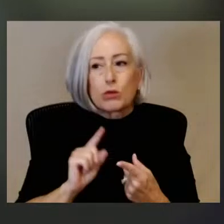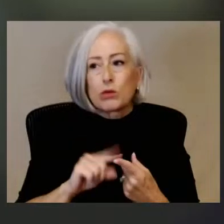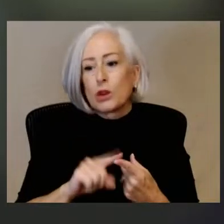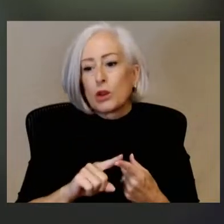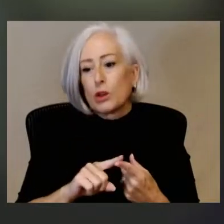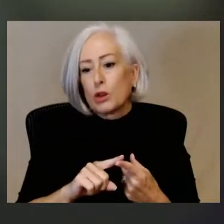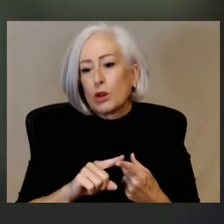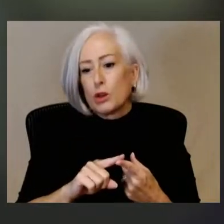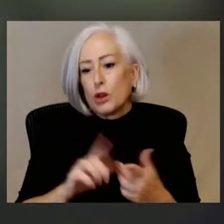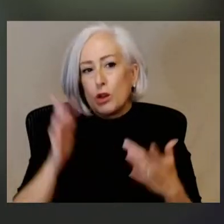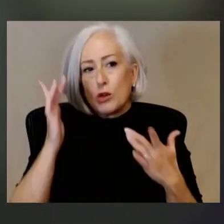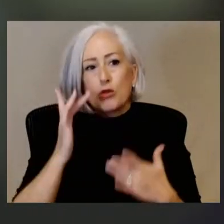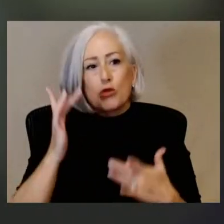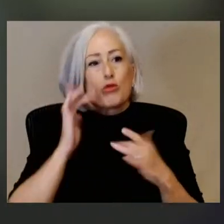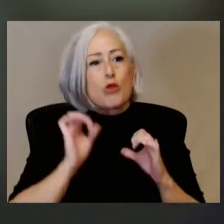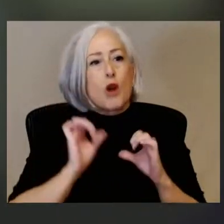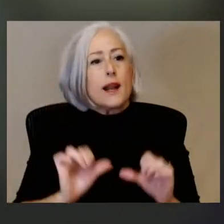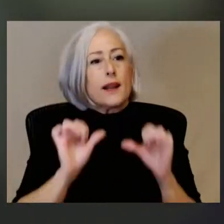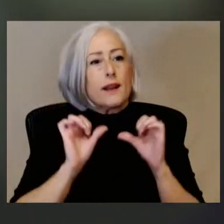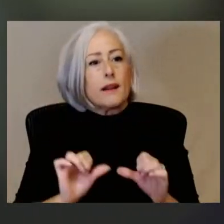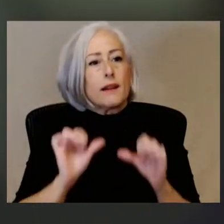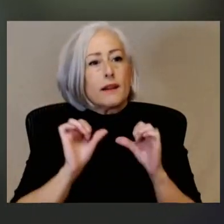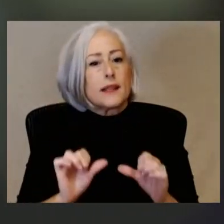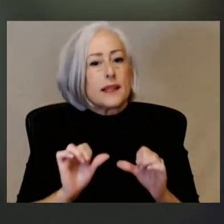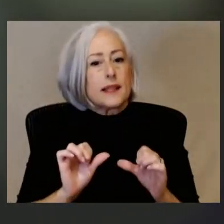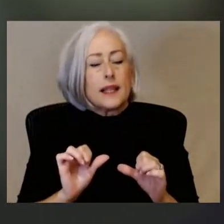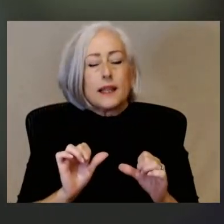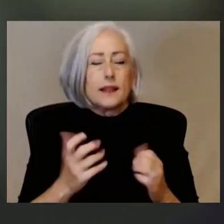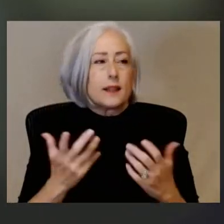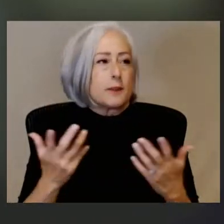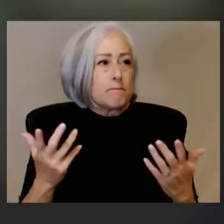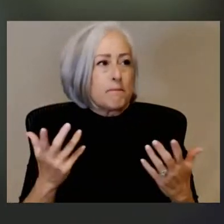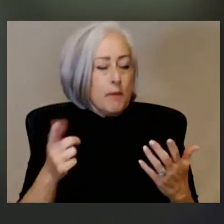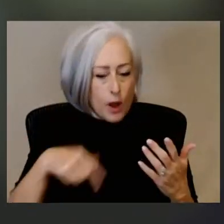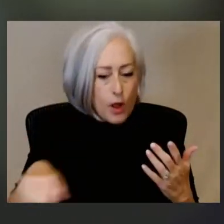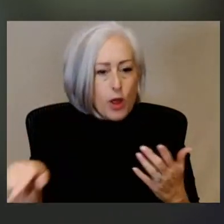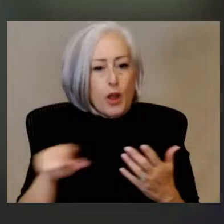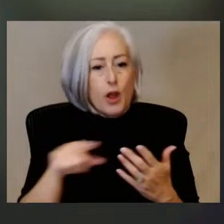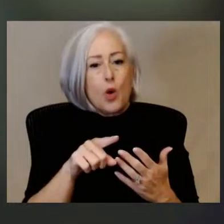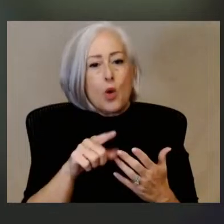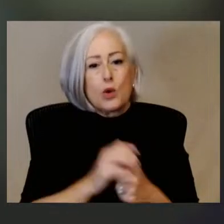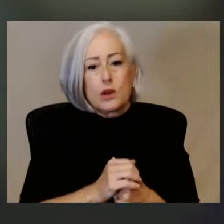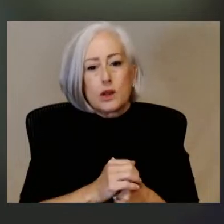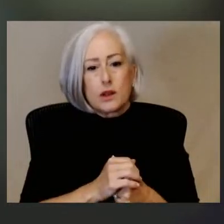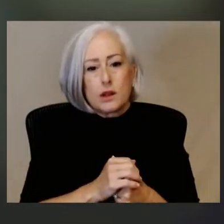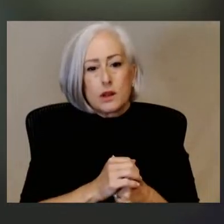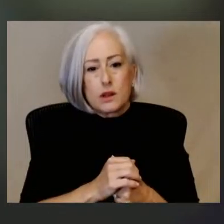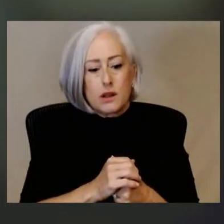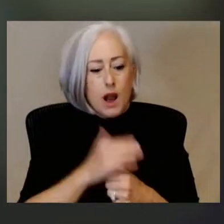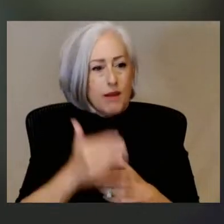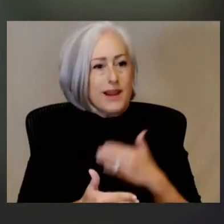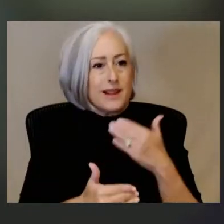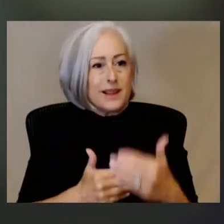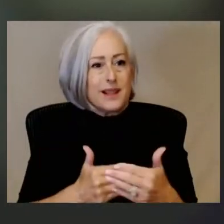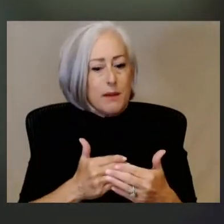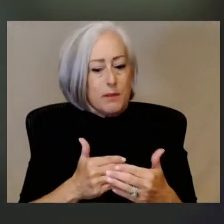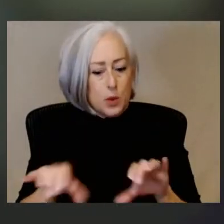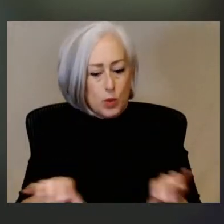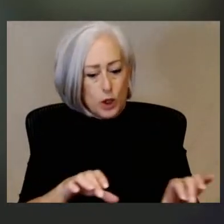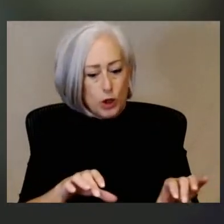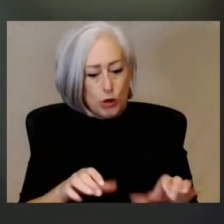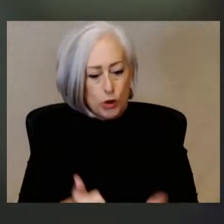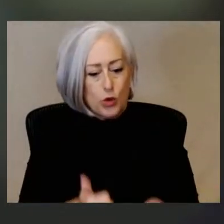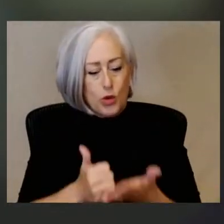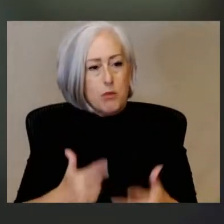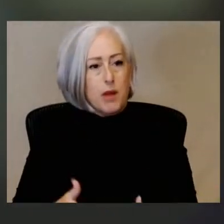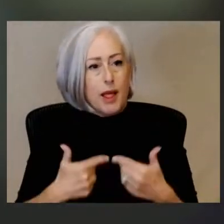chronic disease unfixed, that those are the steps that we take to move forward. And